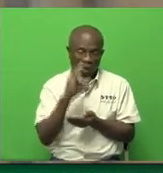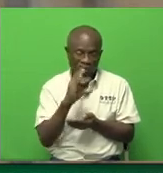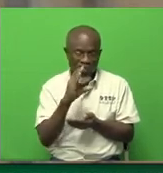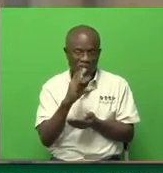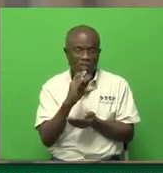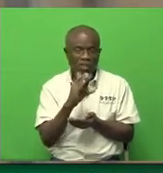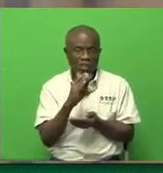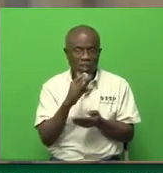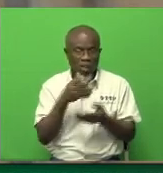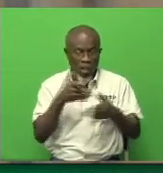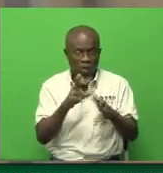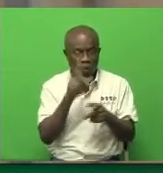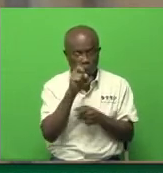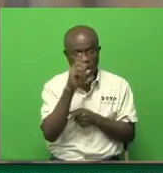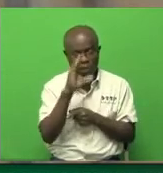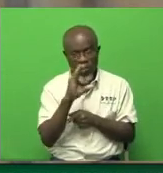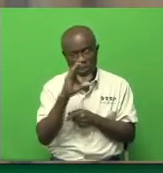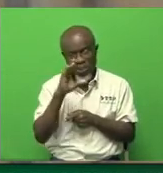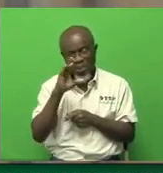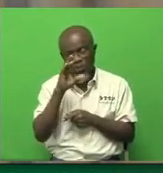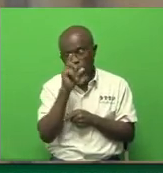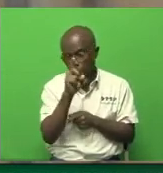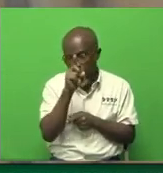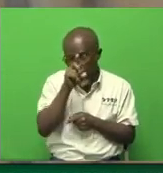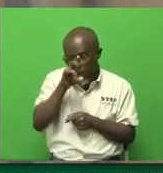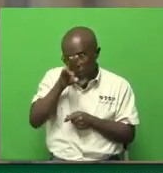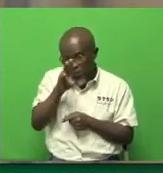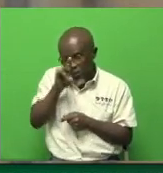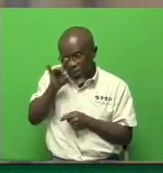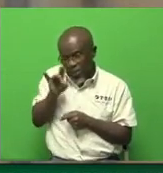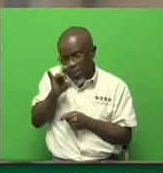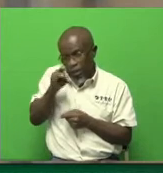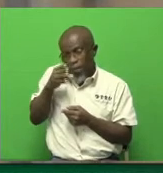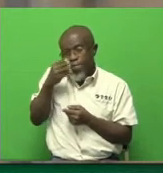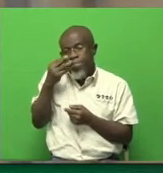178 million dollars is allocated to that